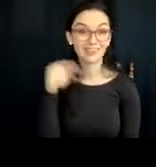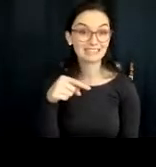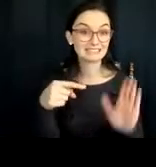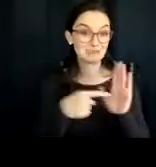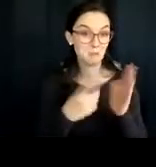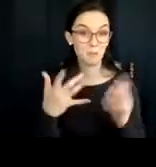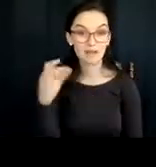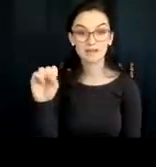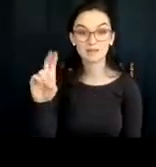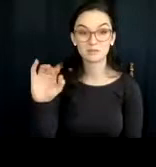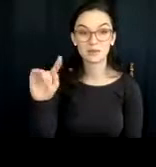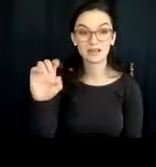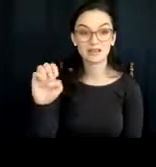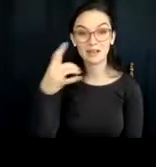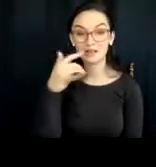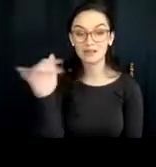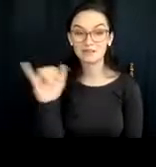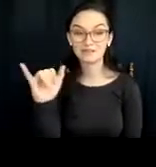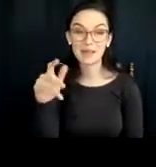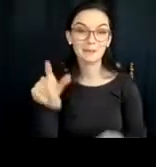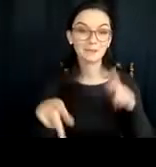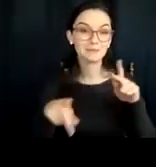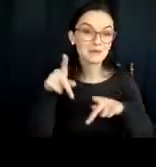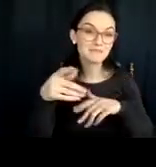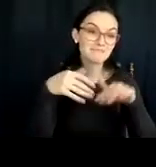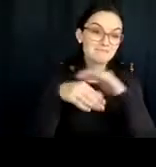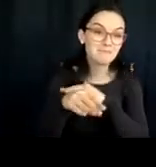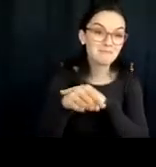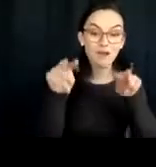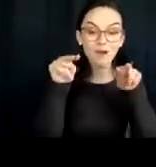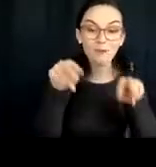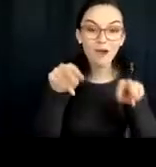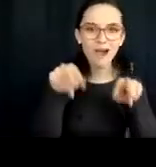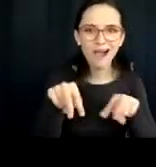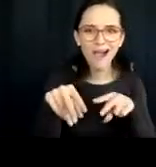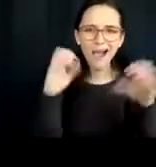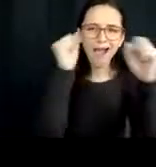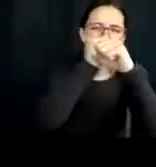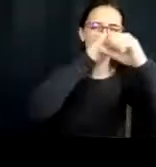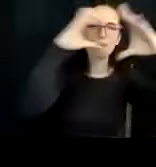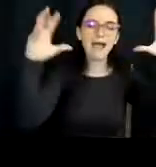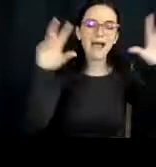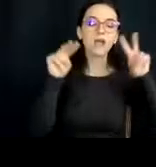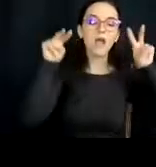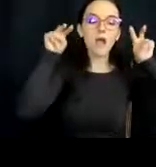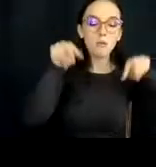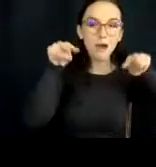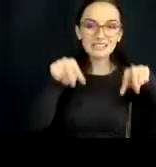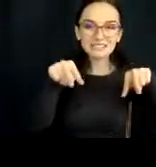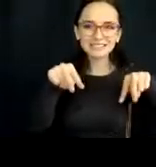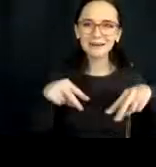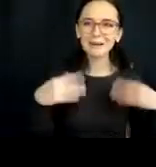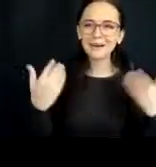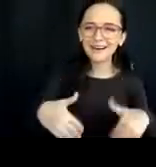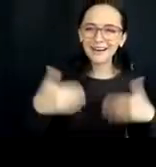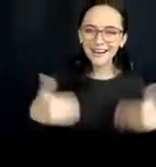where people can go and watch. Can you imagine watching from here? Wow. Look at